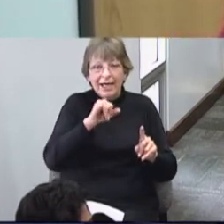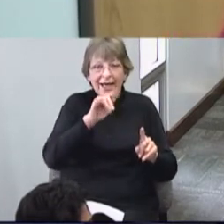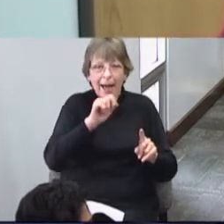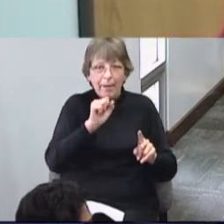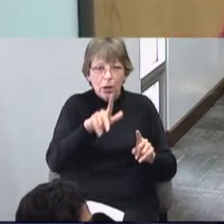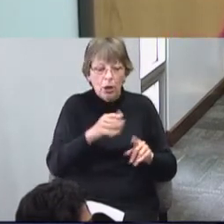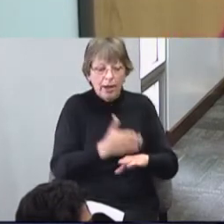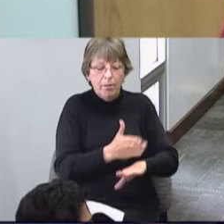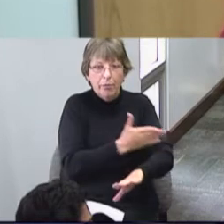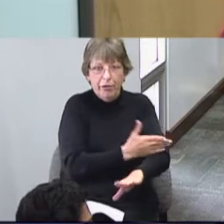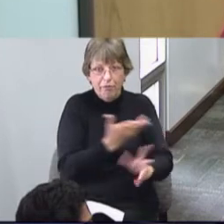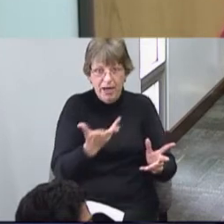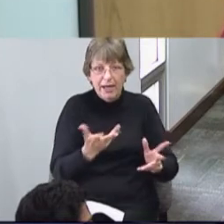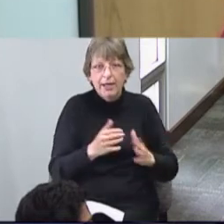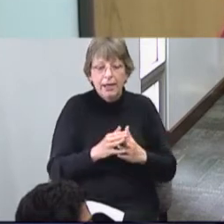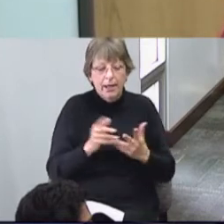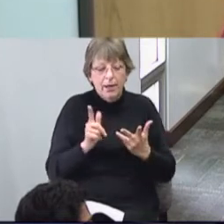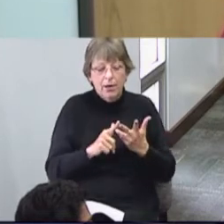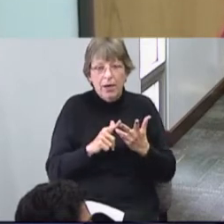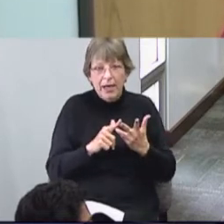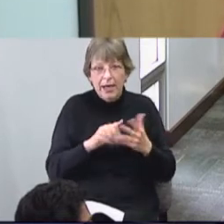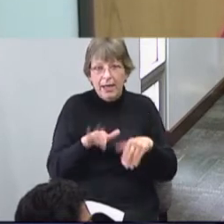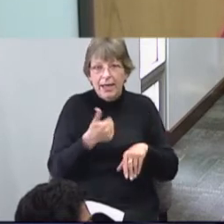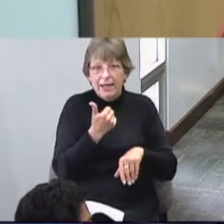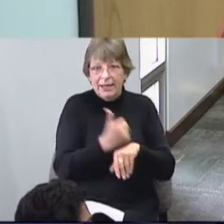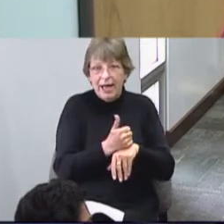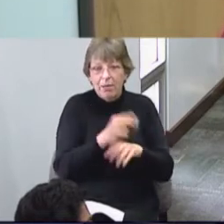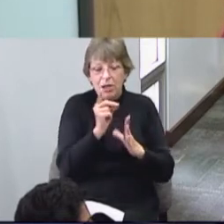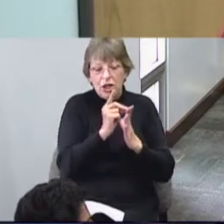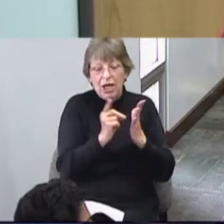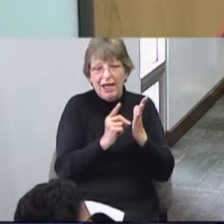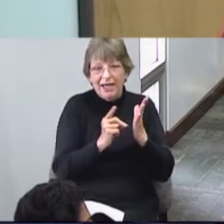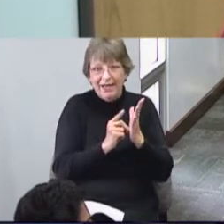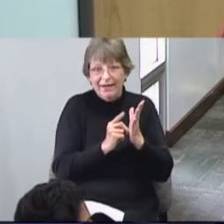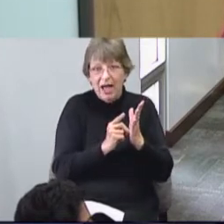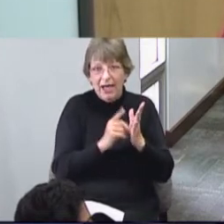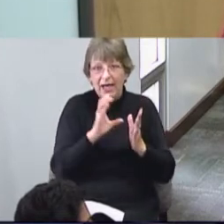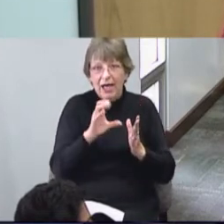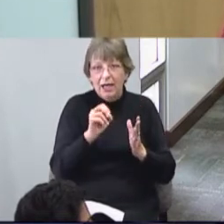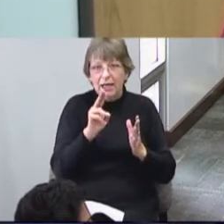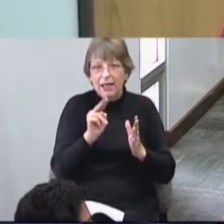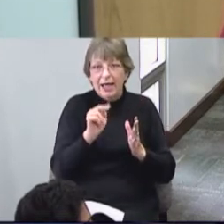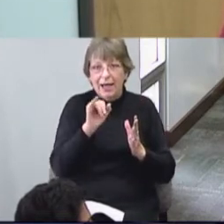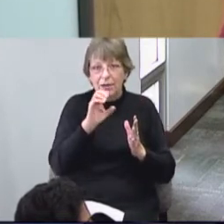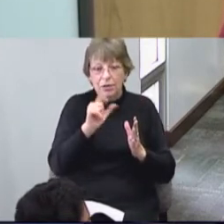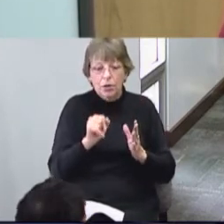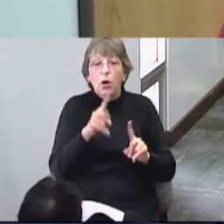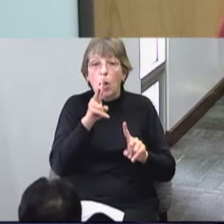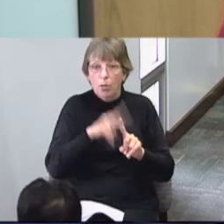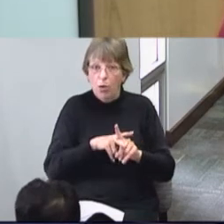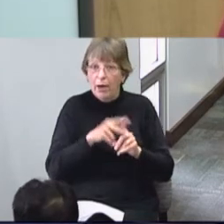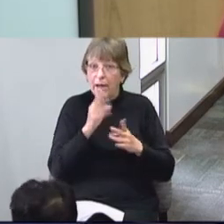3, establish a public art design council to be appointed by the mayor and city council.